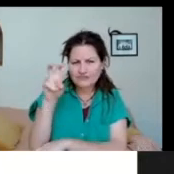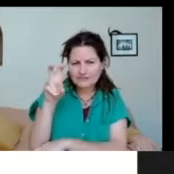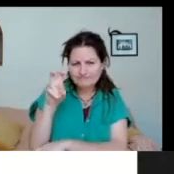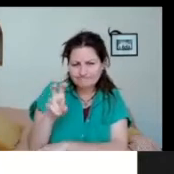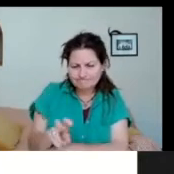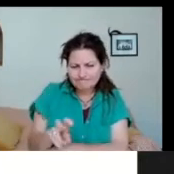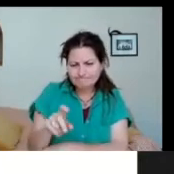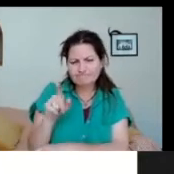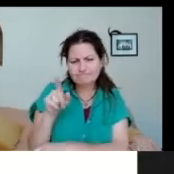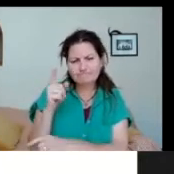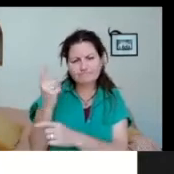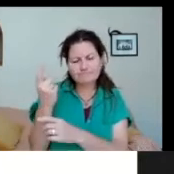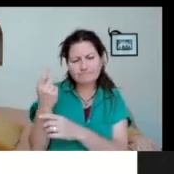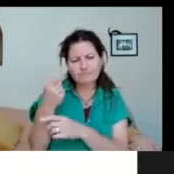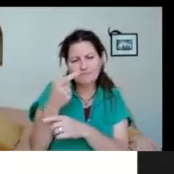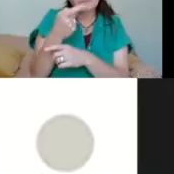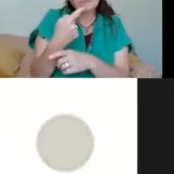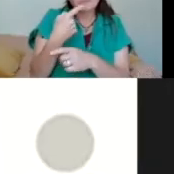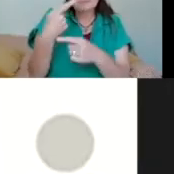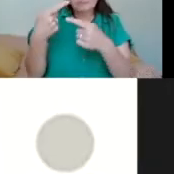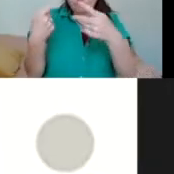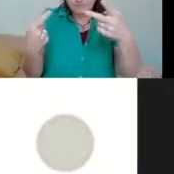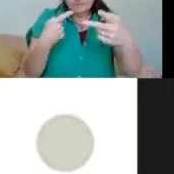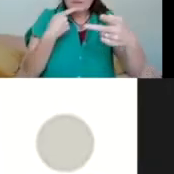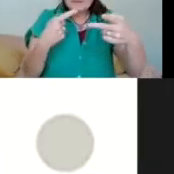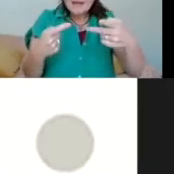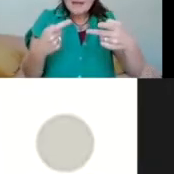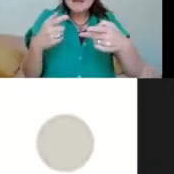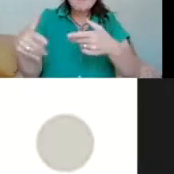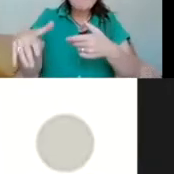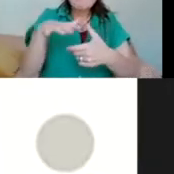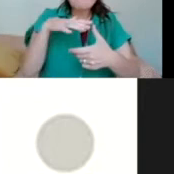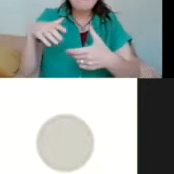you talked about it being family friendly.